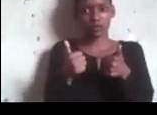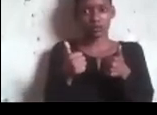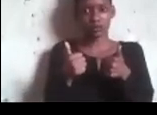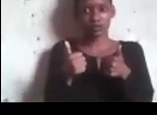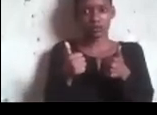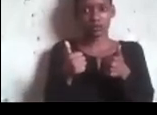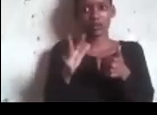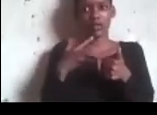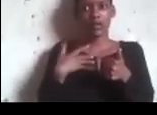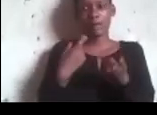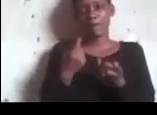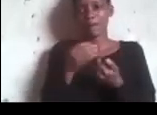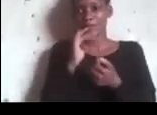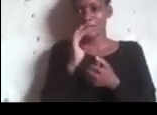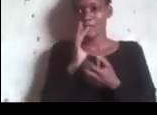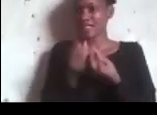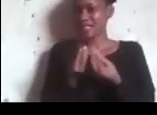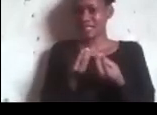the maintenance